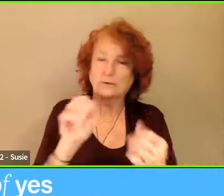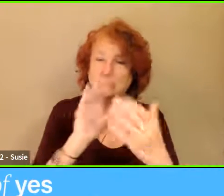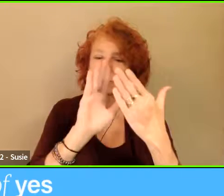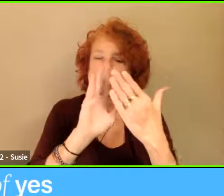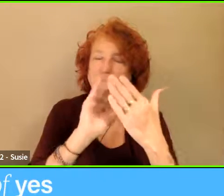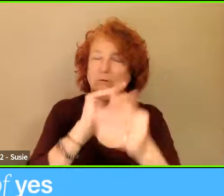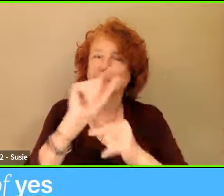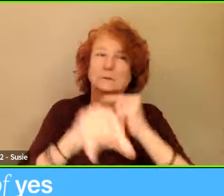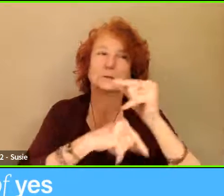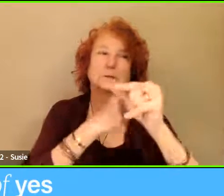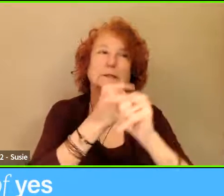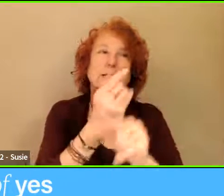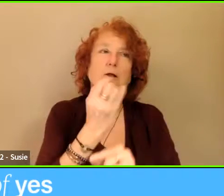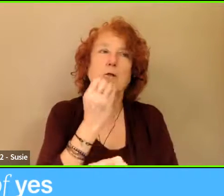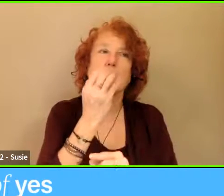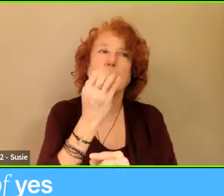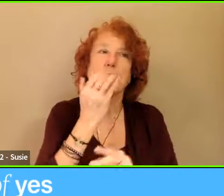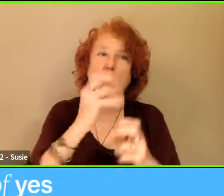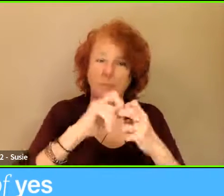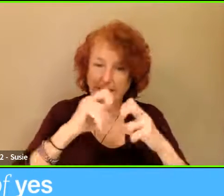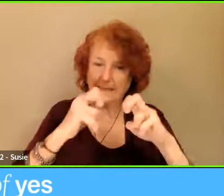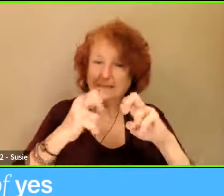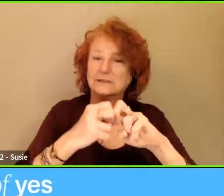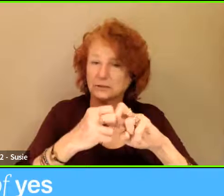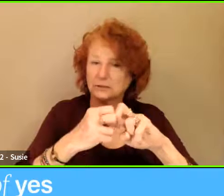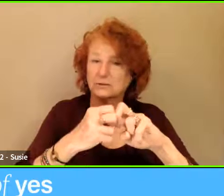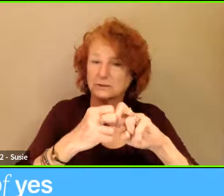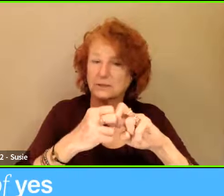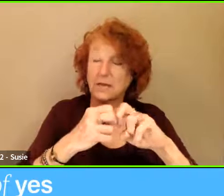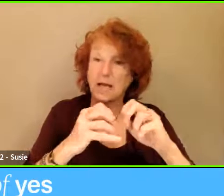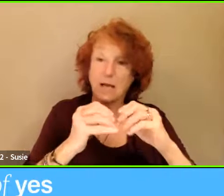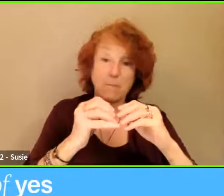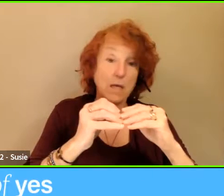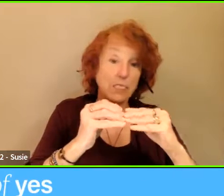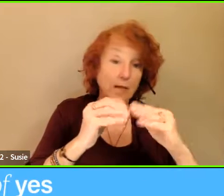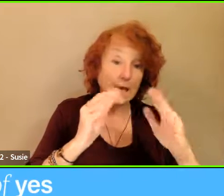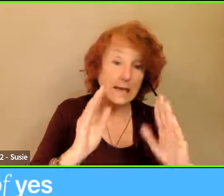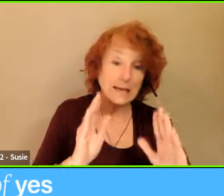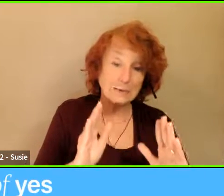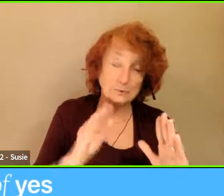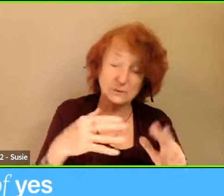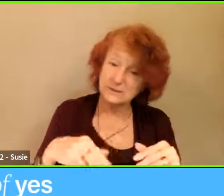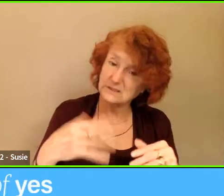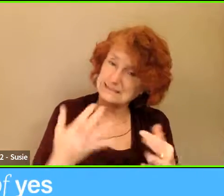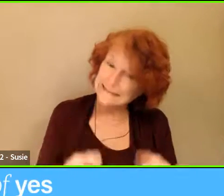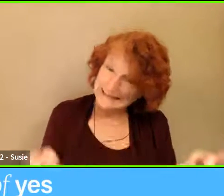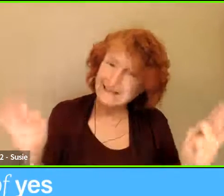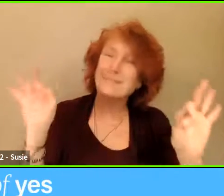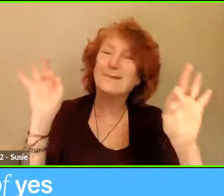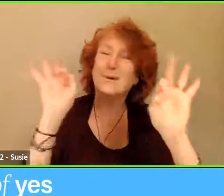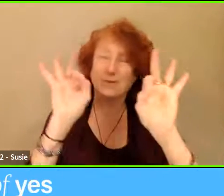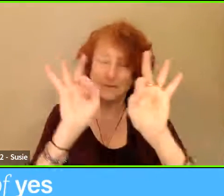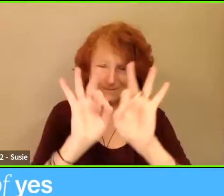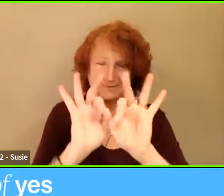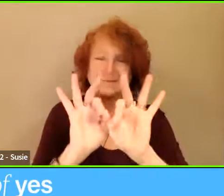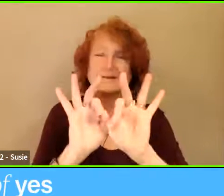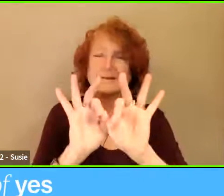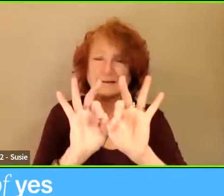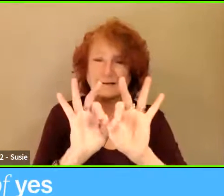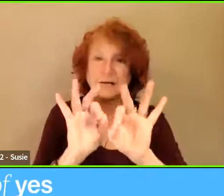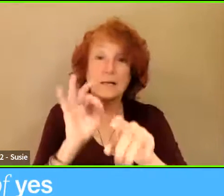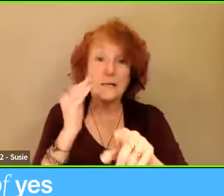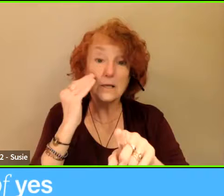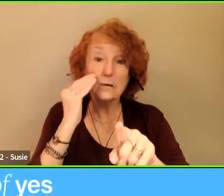we're facing in increasing years. But the housing piece is also super important to this. Did you